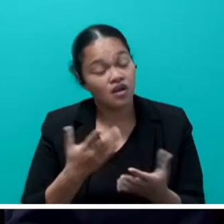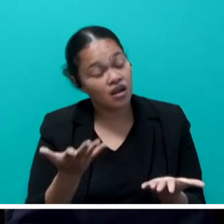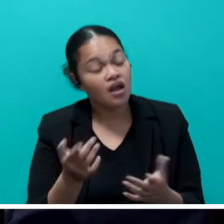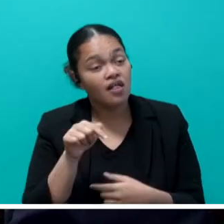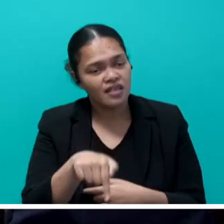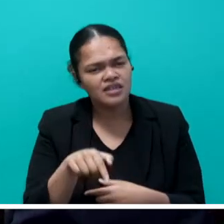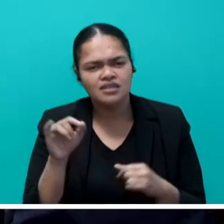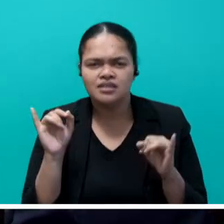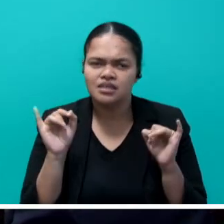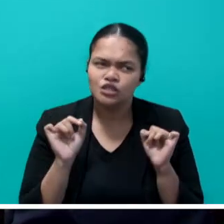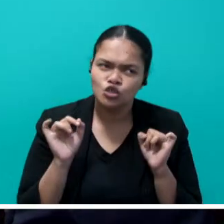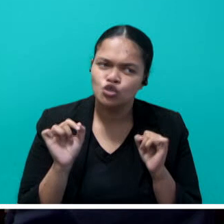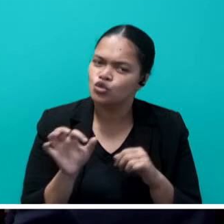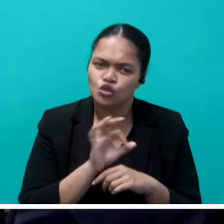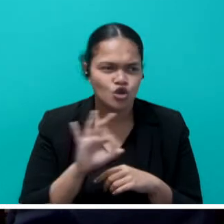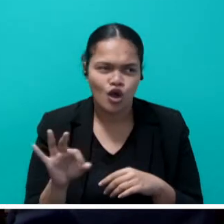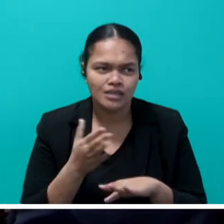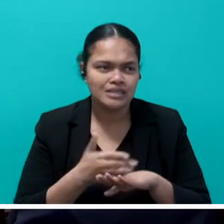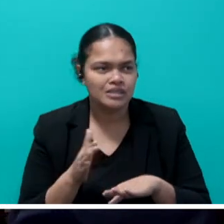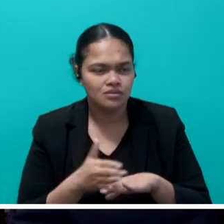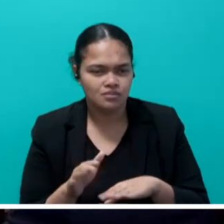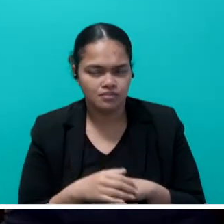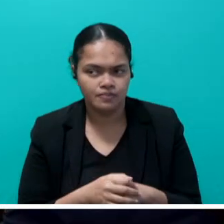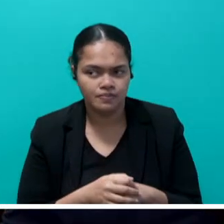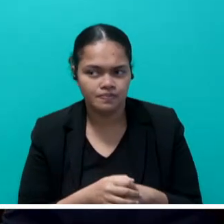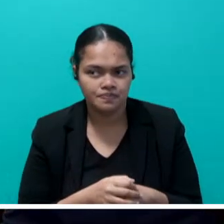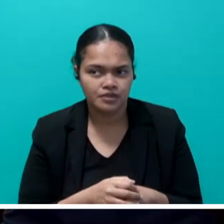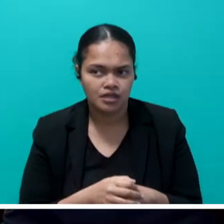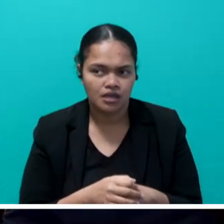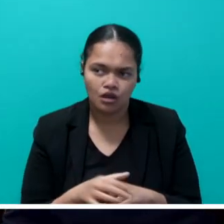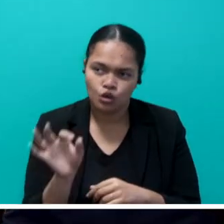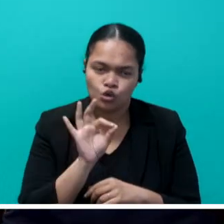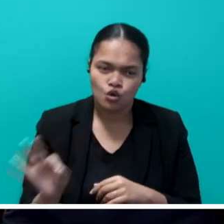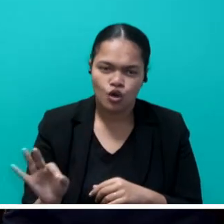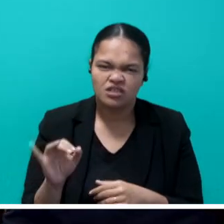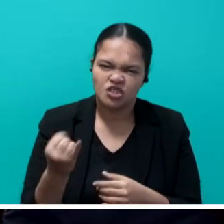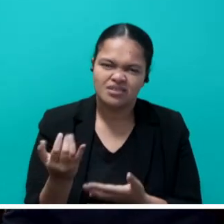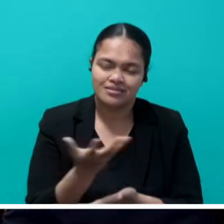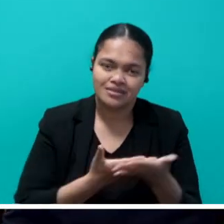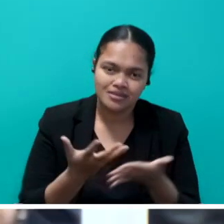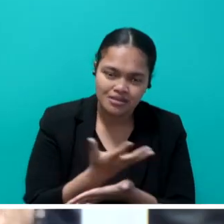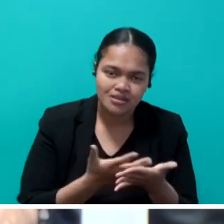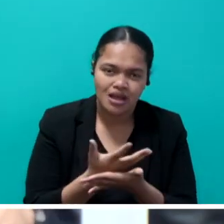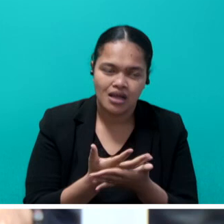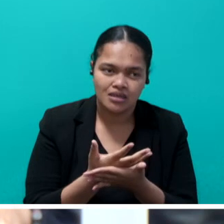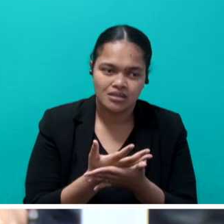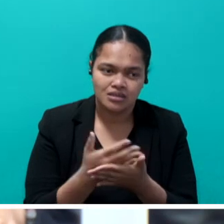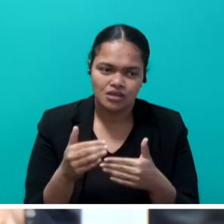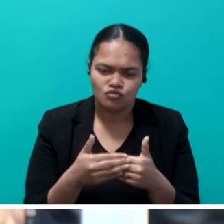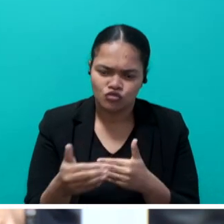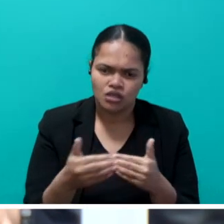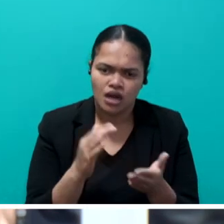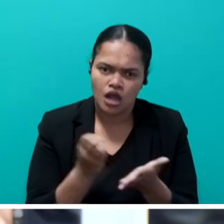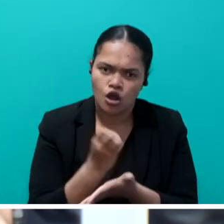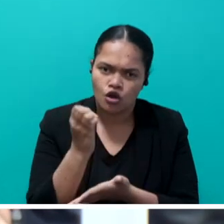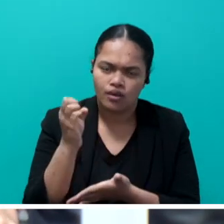issue is not a new issue. It's not just been discussed at the recent Economic